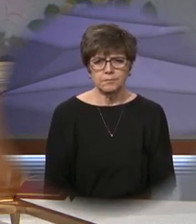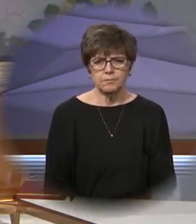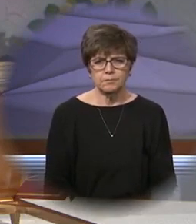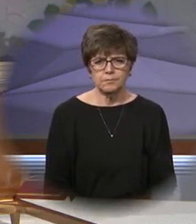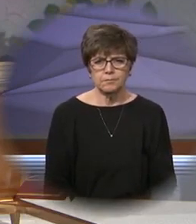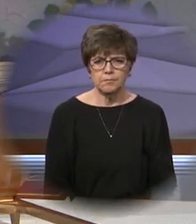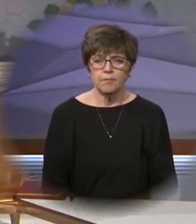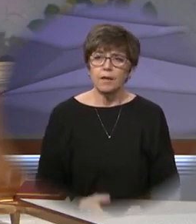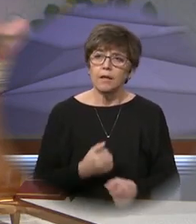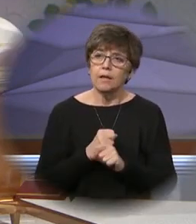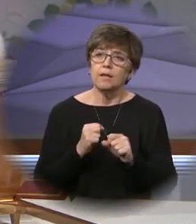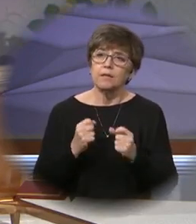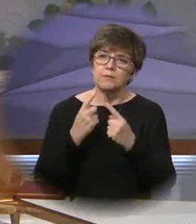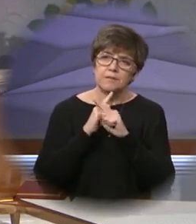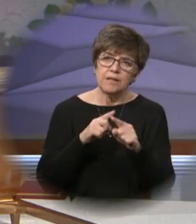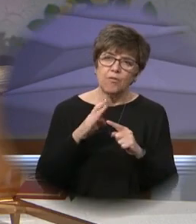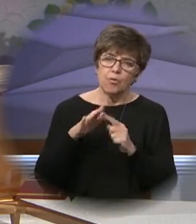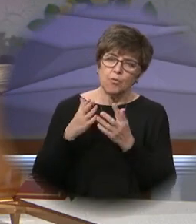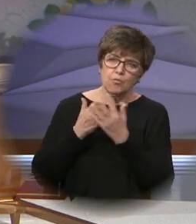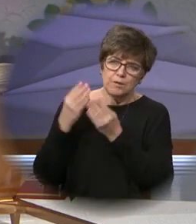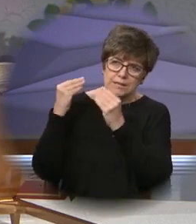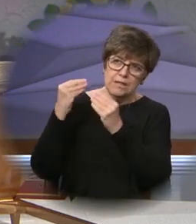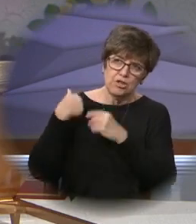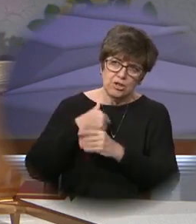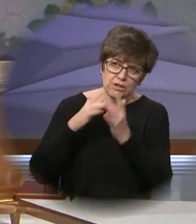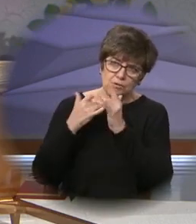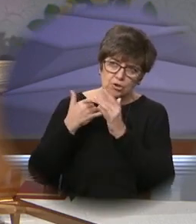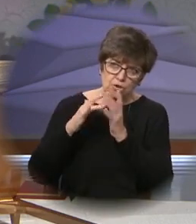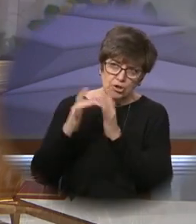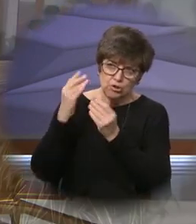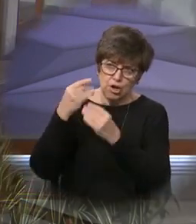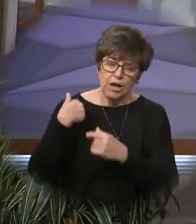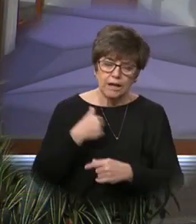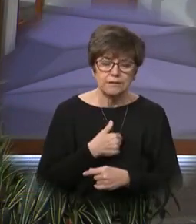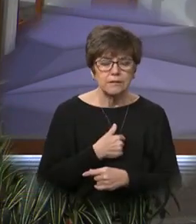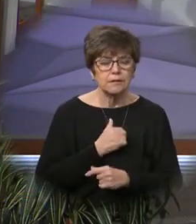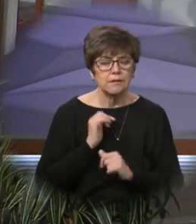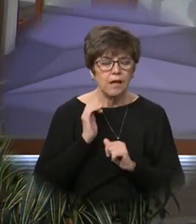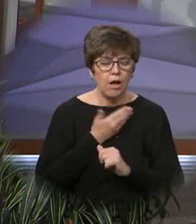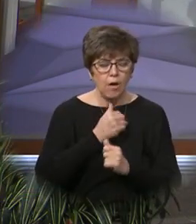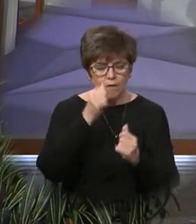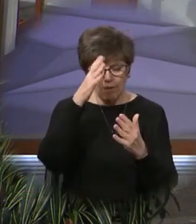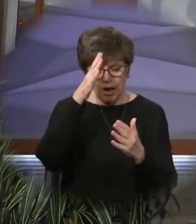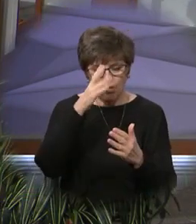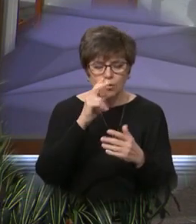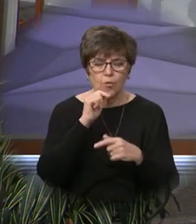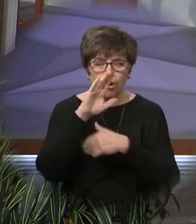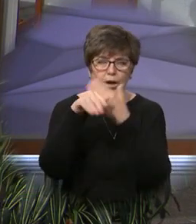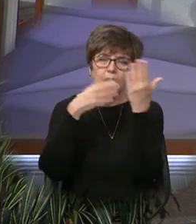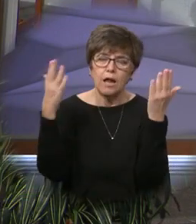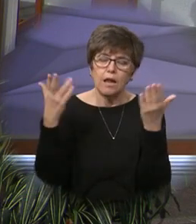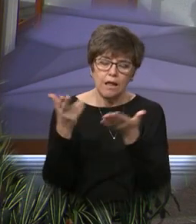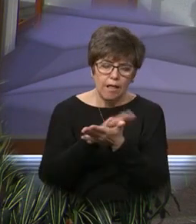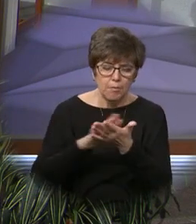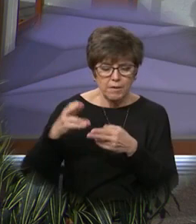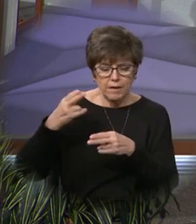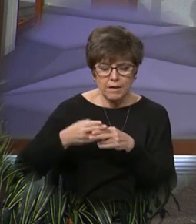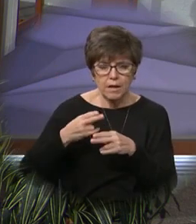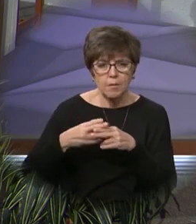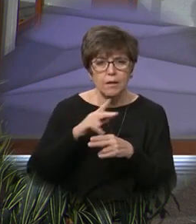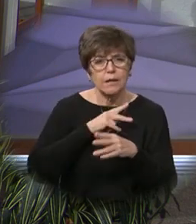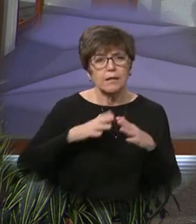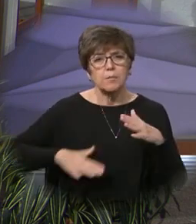At our Savior's command, informed by divine teaching, we dare to say, Our Father, who art in heaven, hallowed be thy